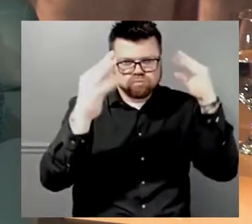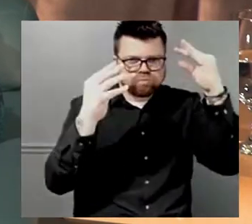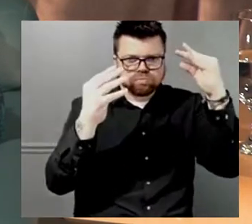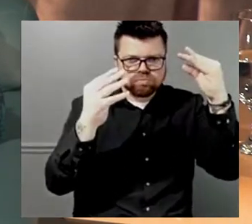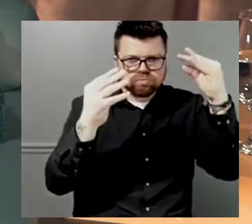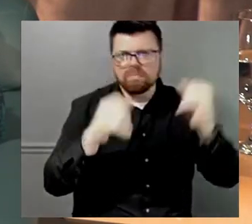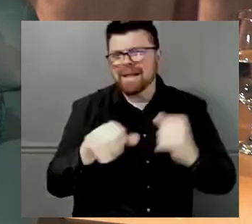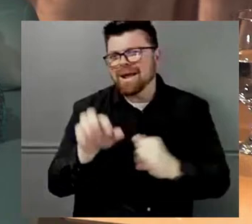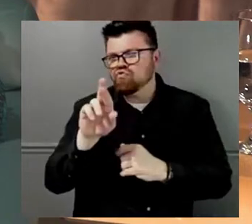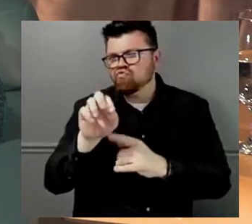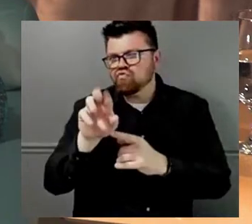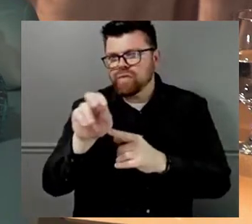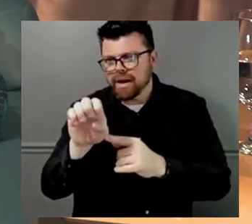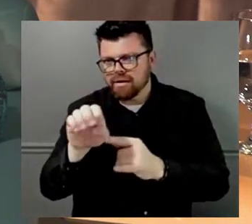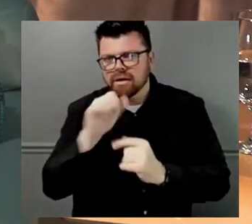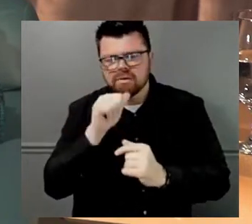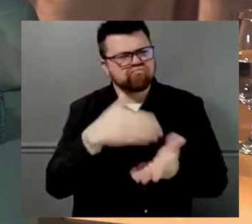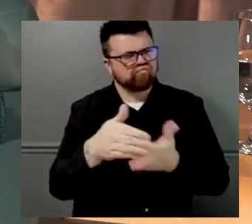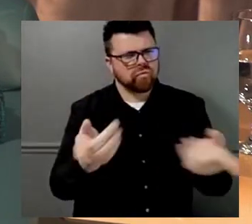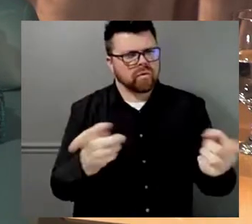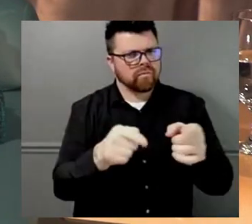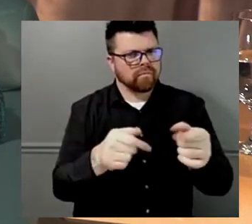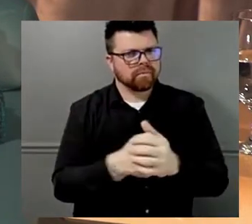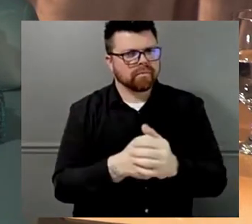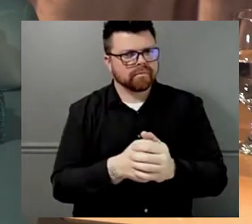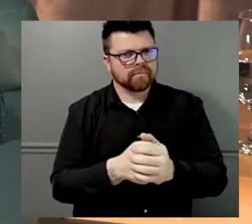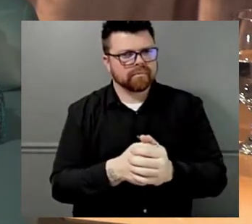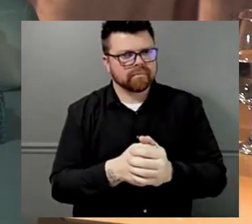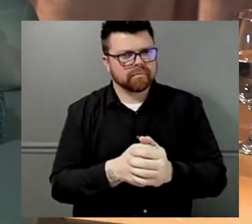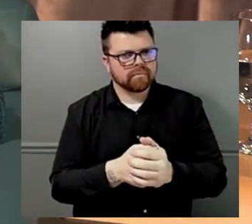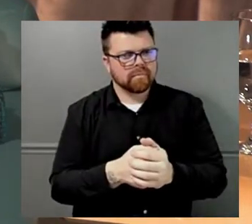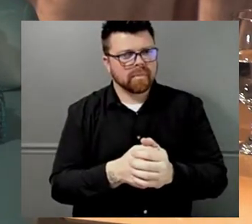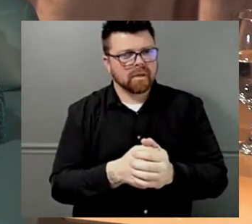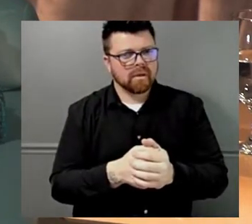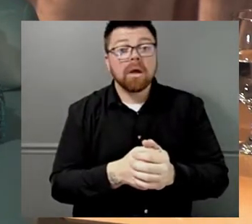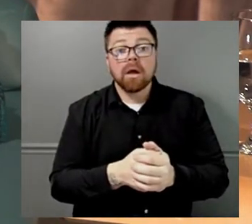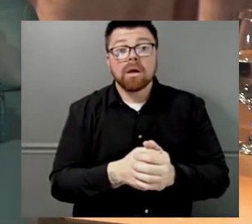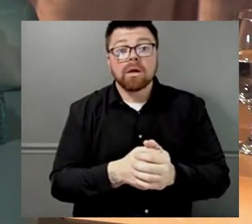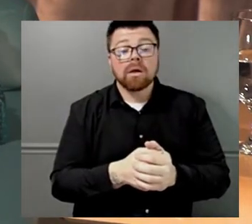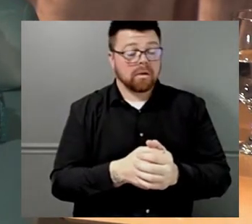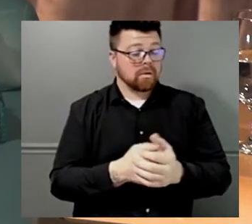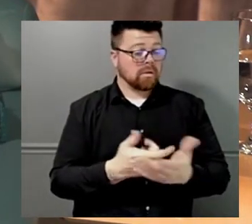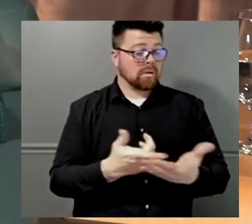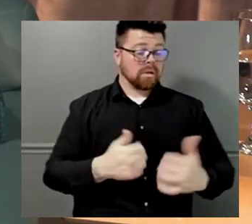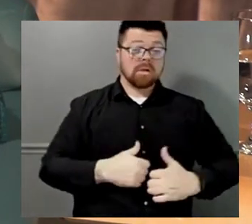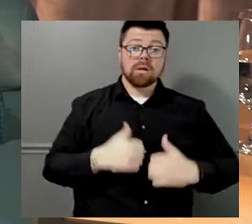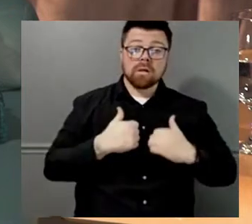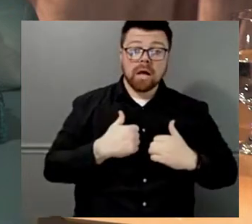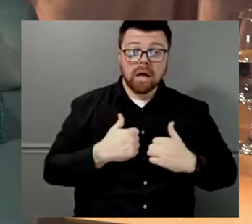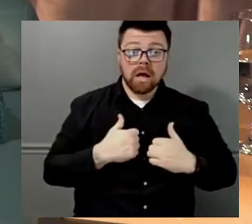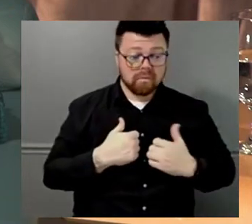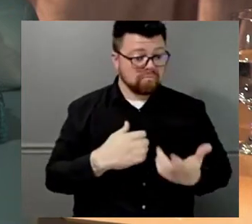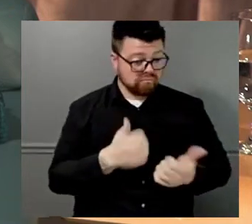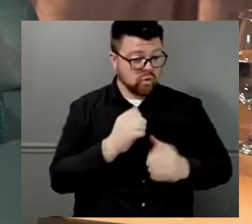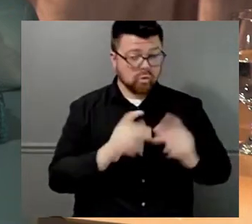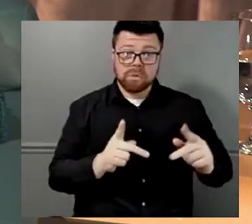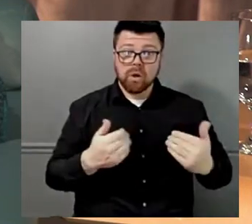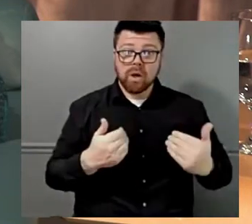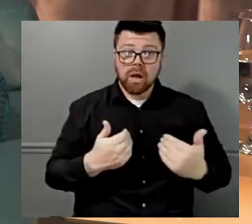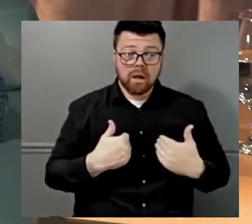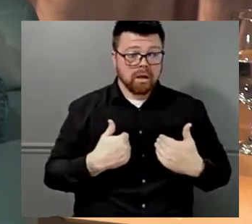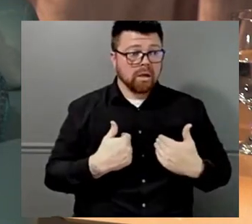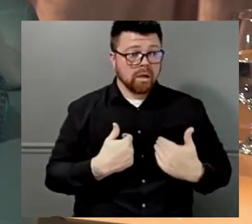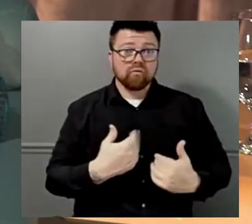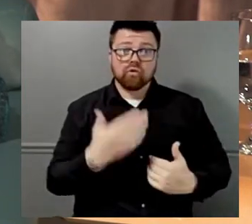In reality, virtually everyone has good in them. And if